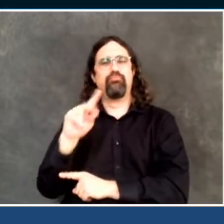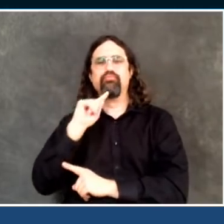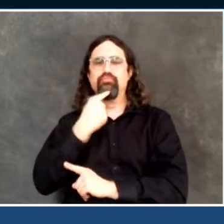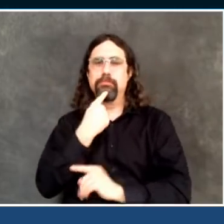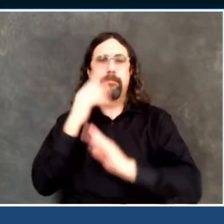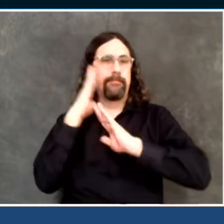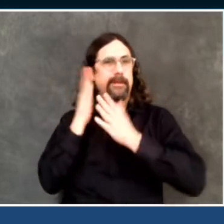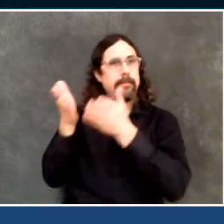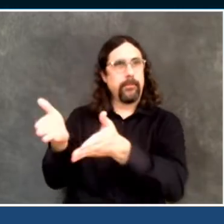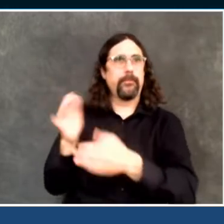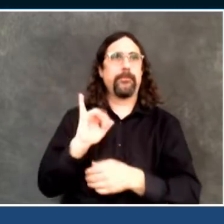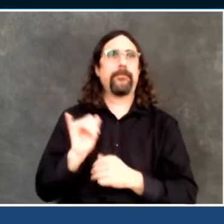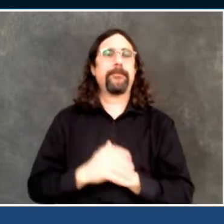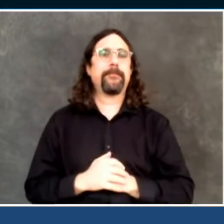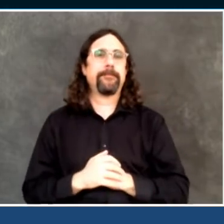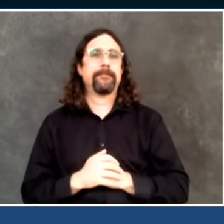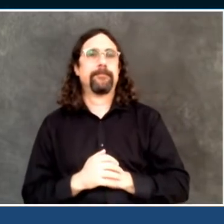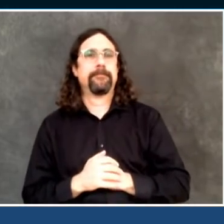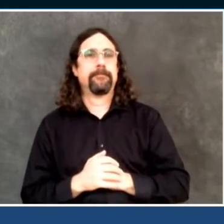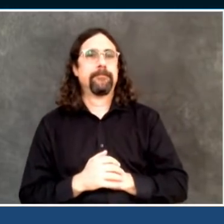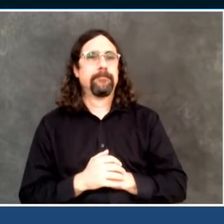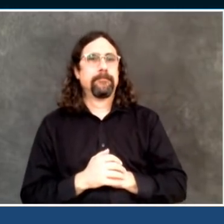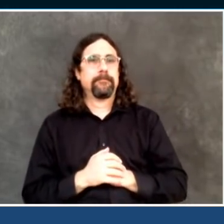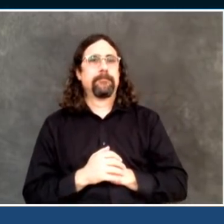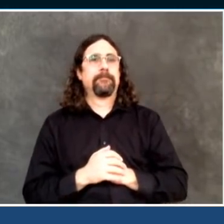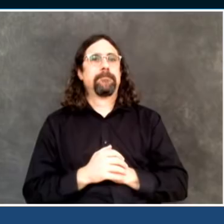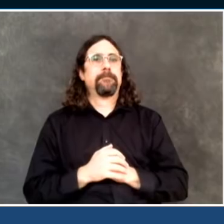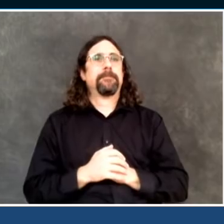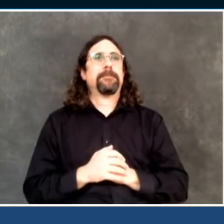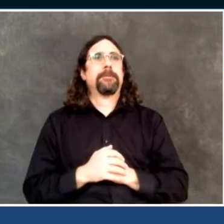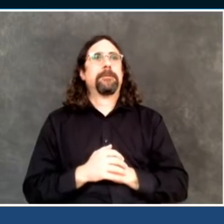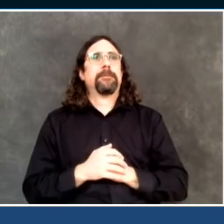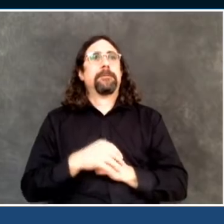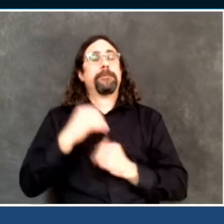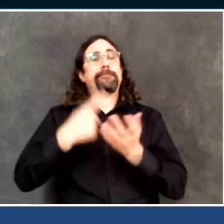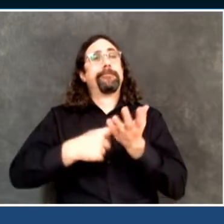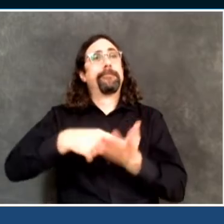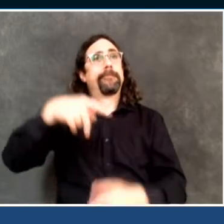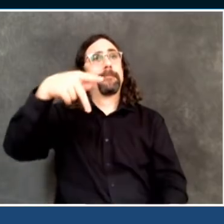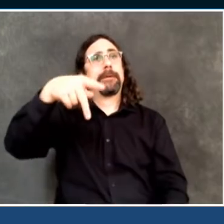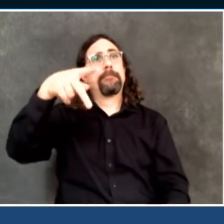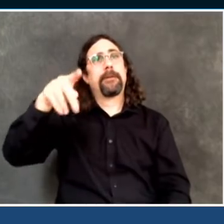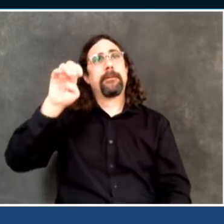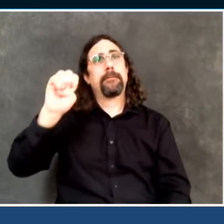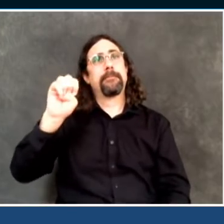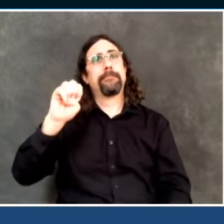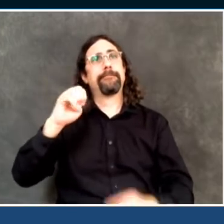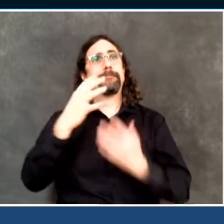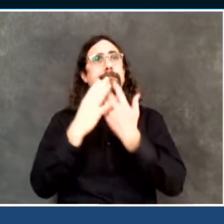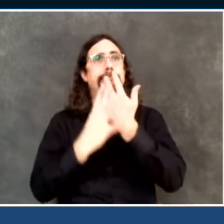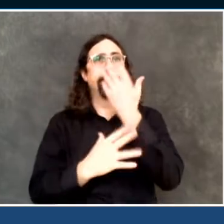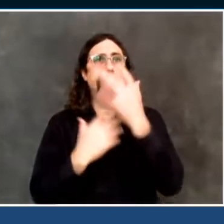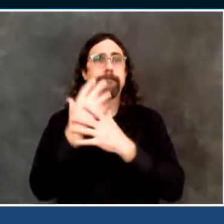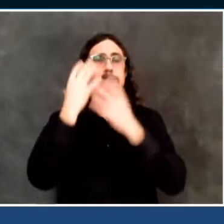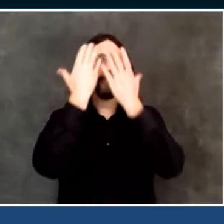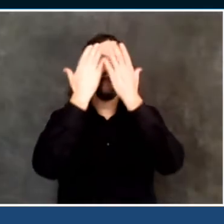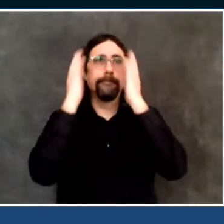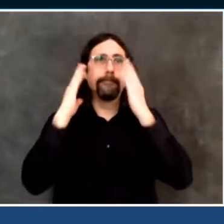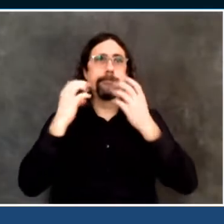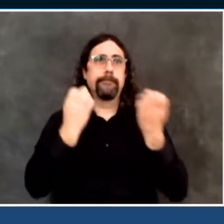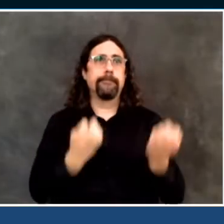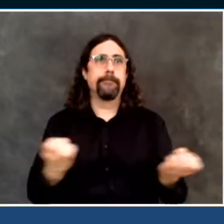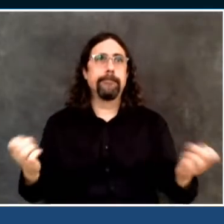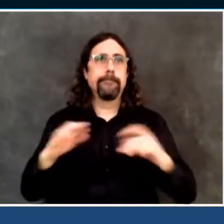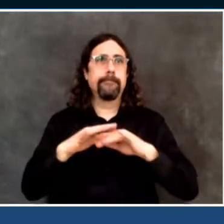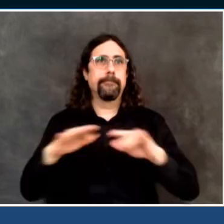time. We've gotten a lot more in to protect our first responders, to protect our healthcare workers. And